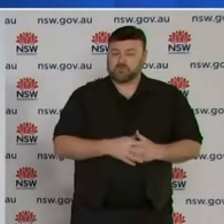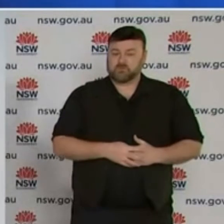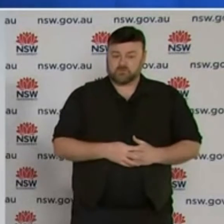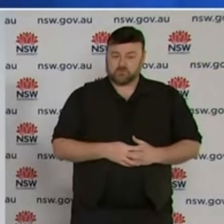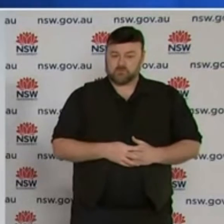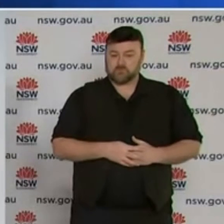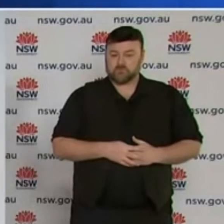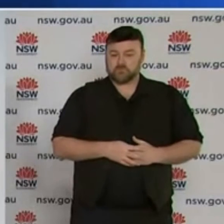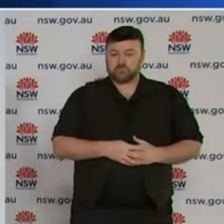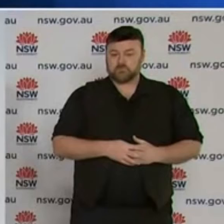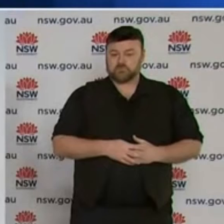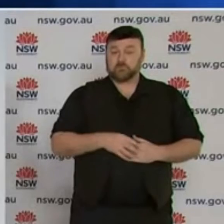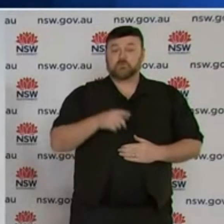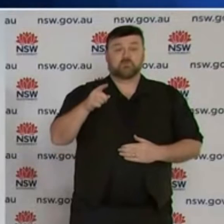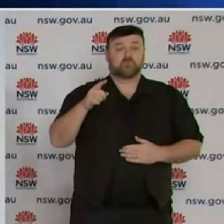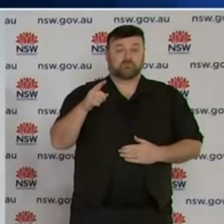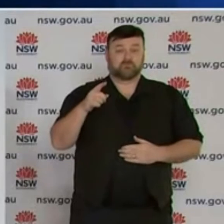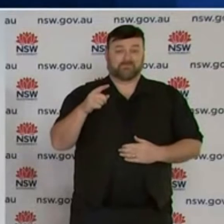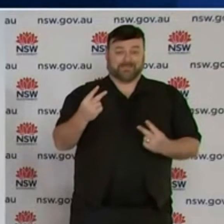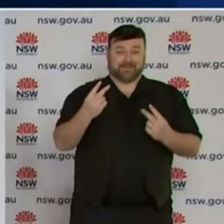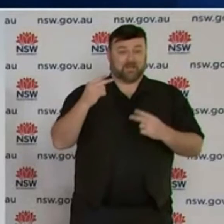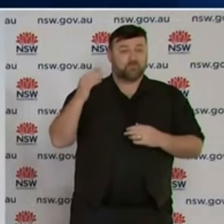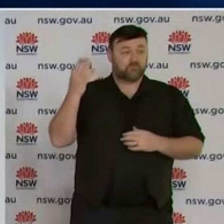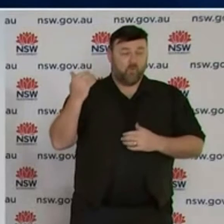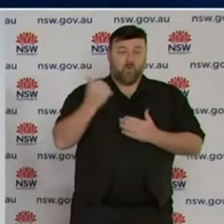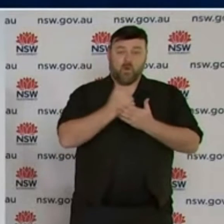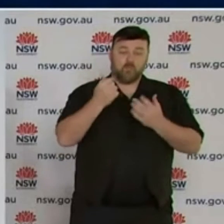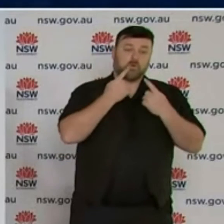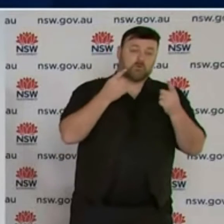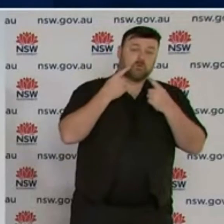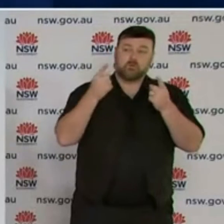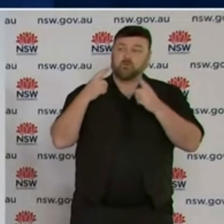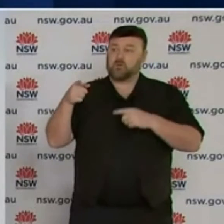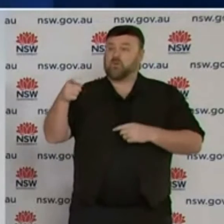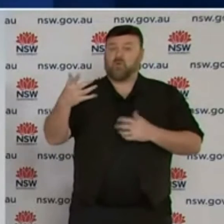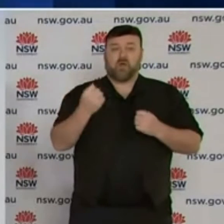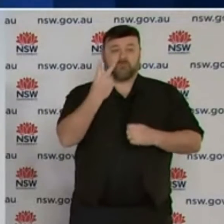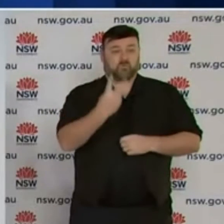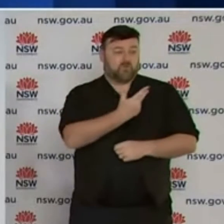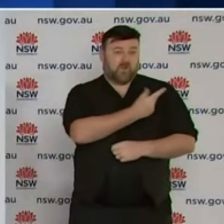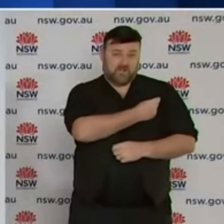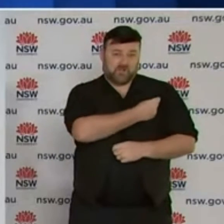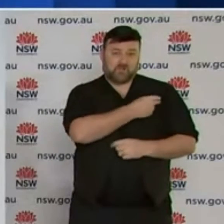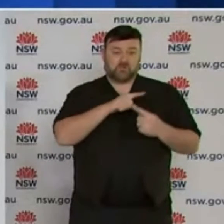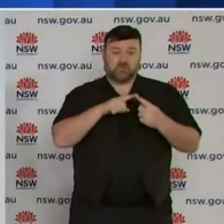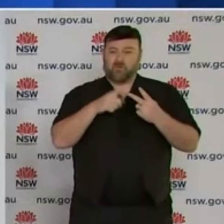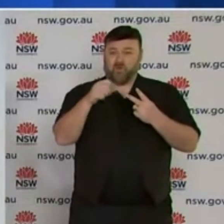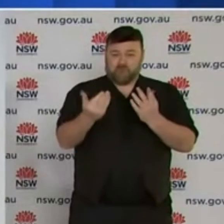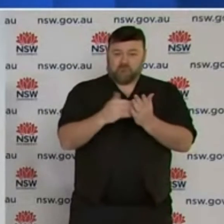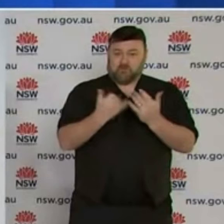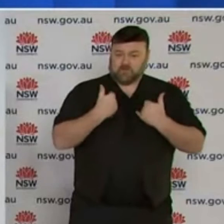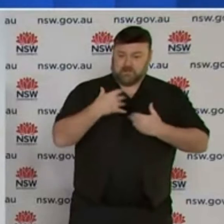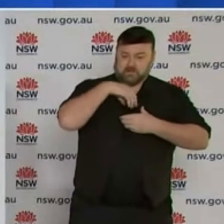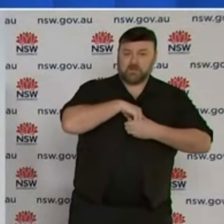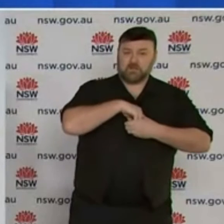our health experts read out every day, even if you're fully vaccinated and have underlying conditions, you're still really vulnerable. I mean, I still worry